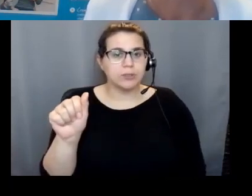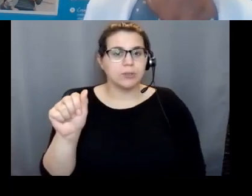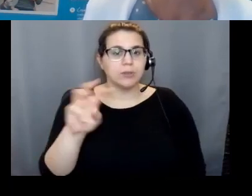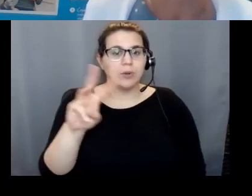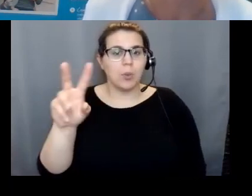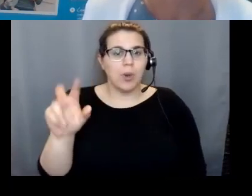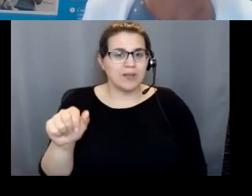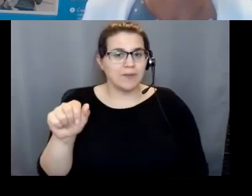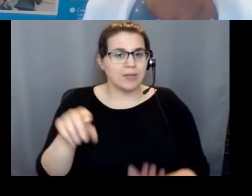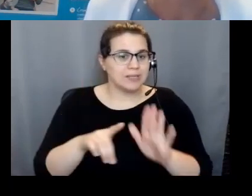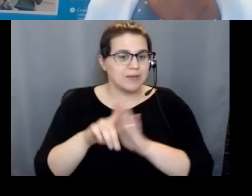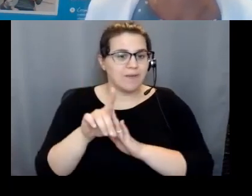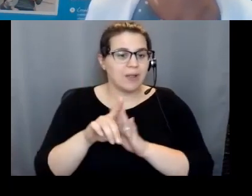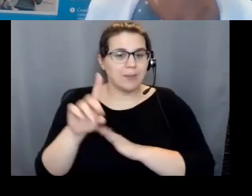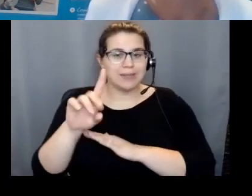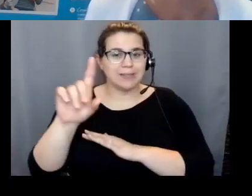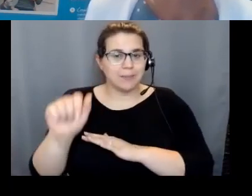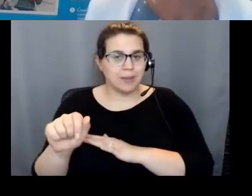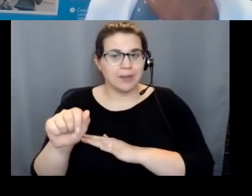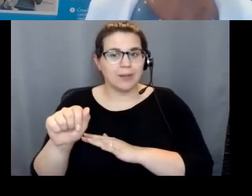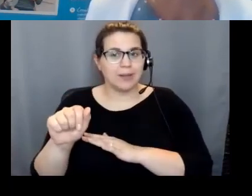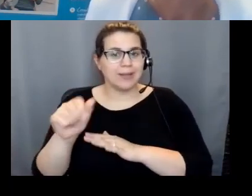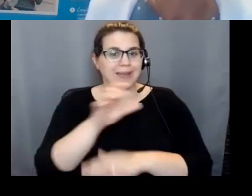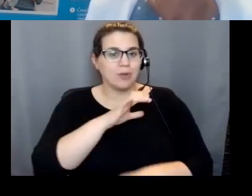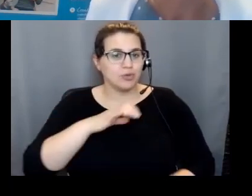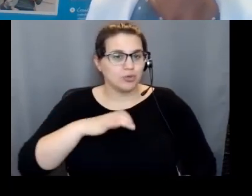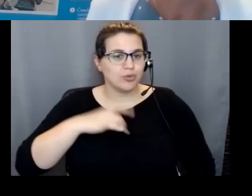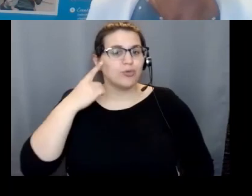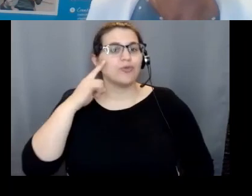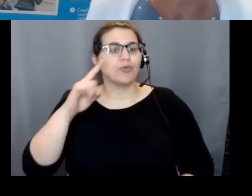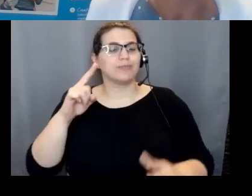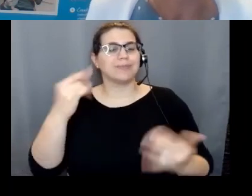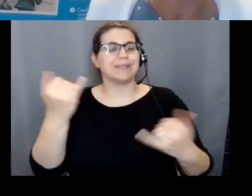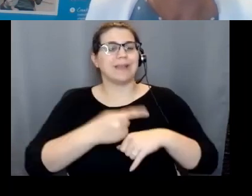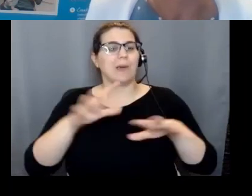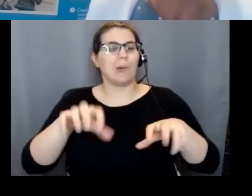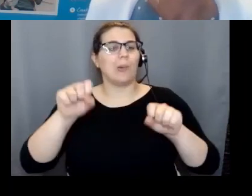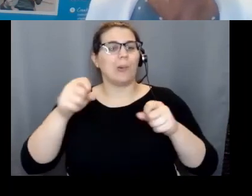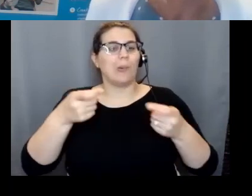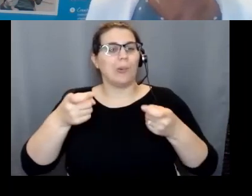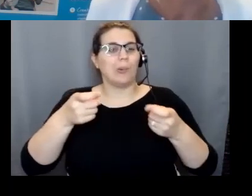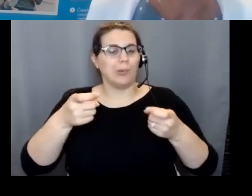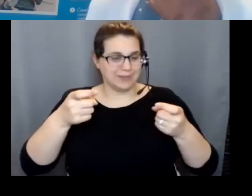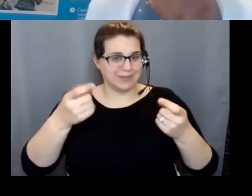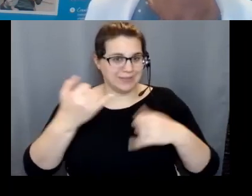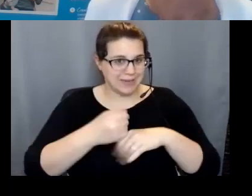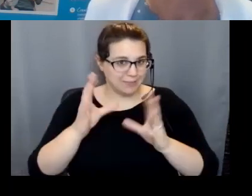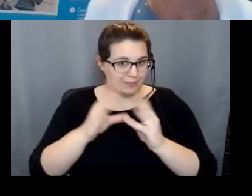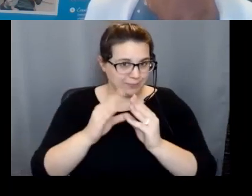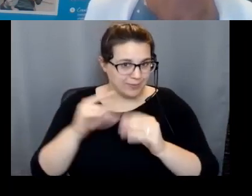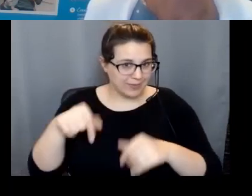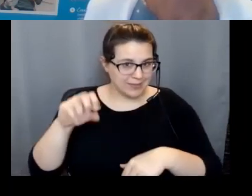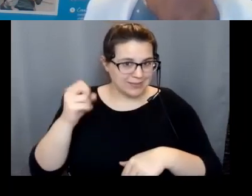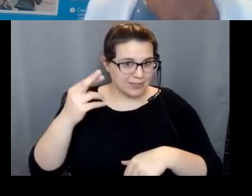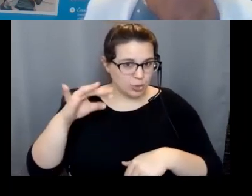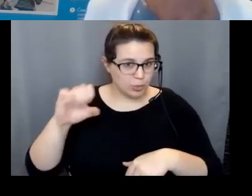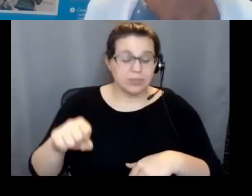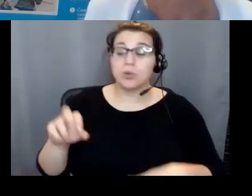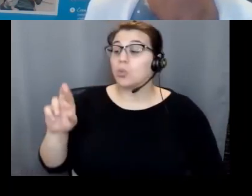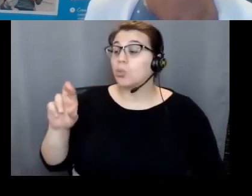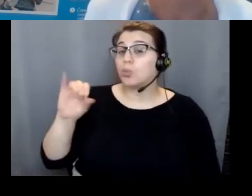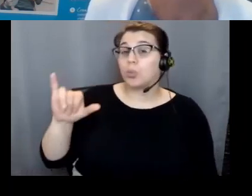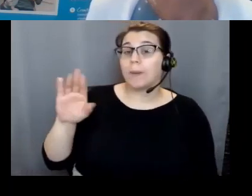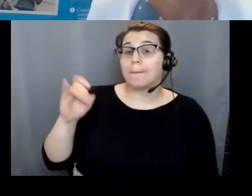Developmental Disabilities Council for hosting today's webinar and also the series. I want to thank Roy Mallory for providing the